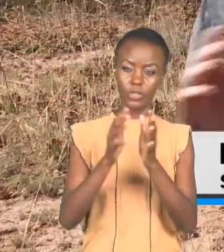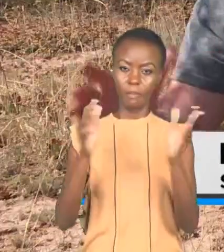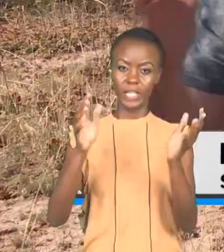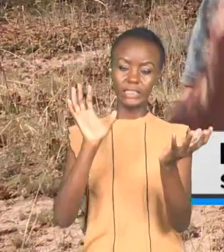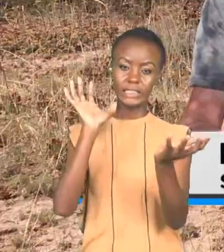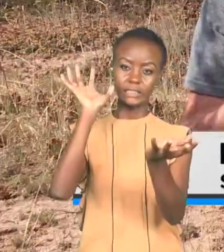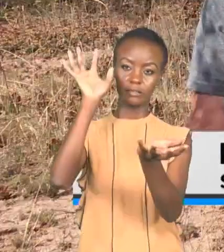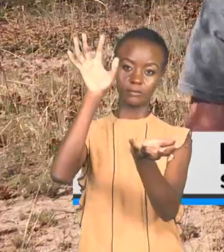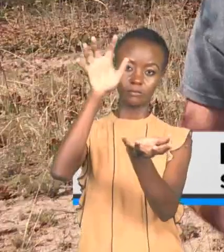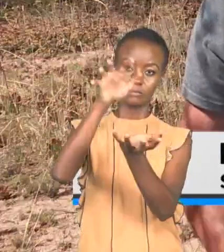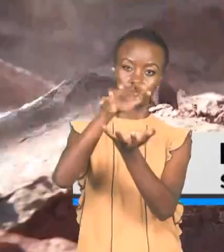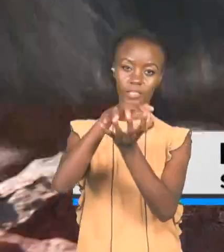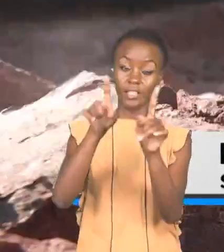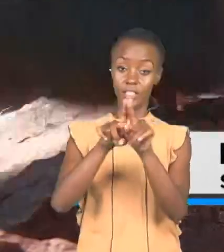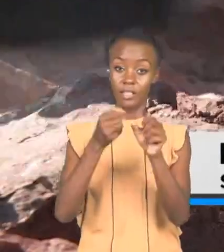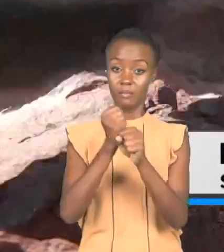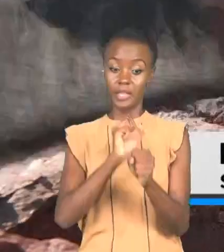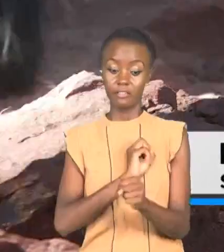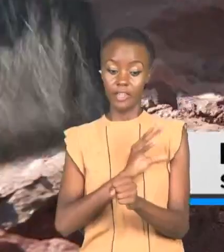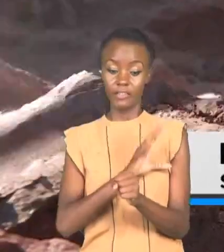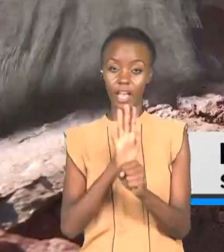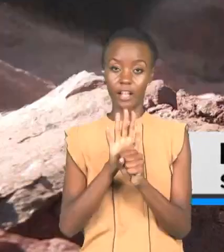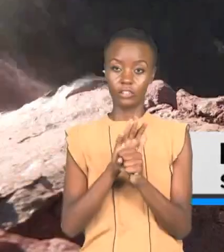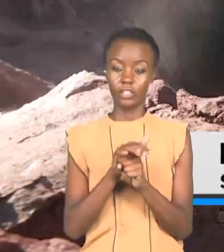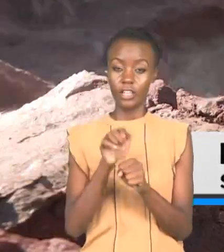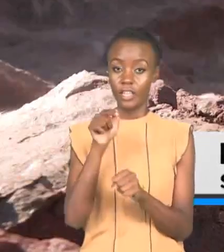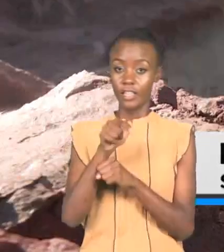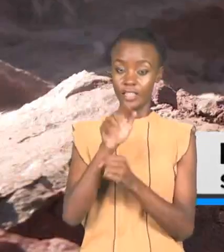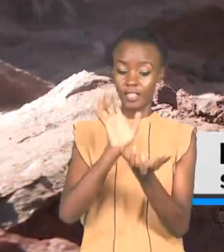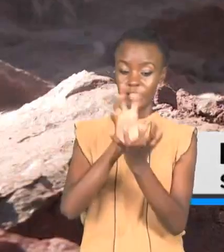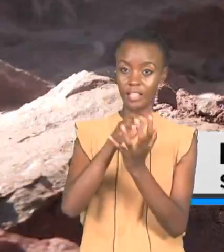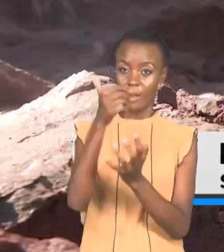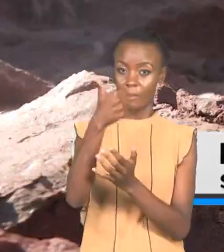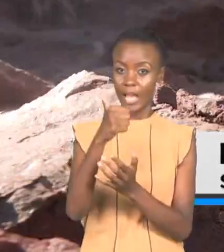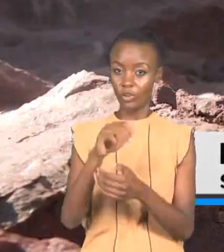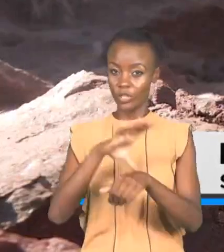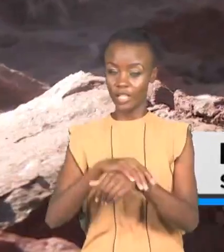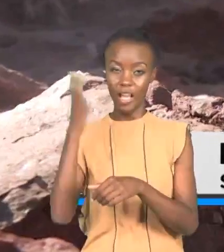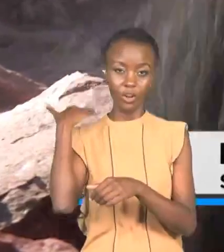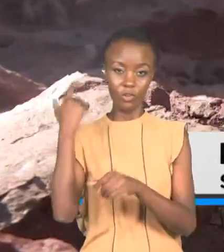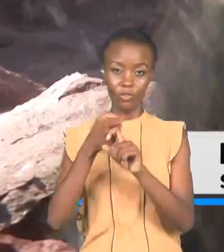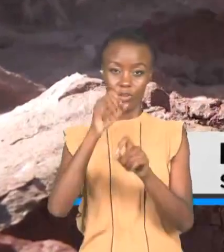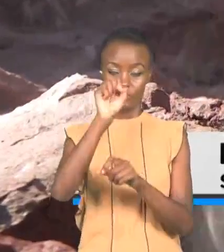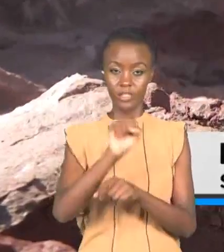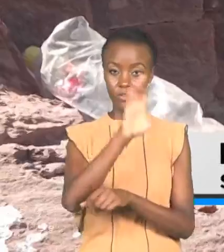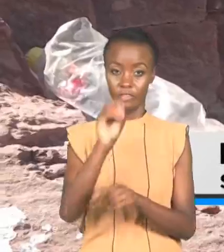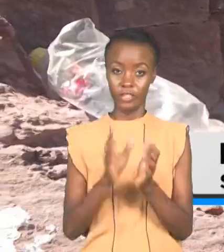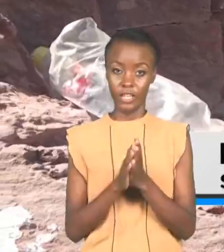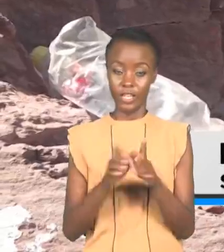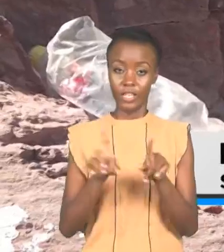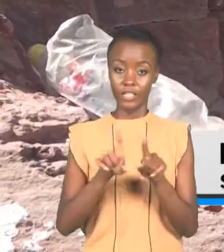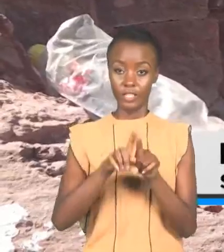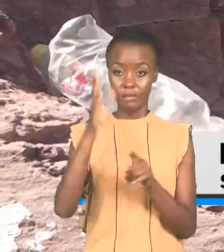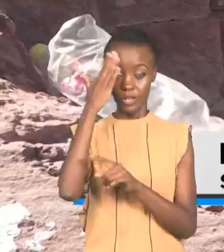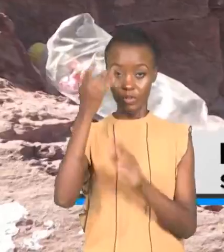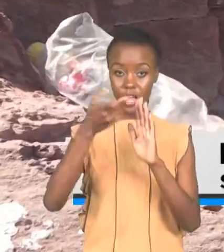jaws. Like I said, a very intimidating animal. This prehistoric crocodile had never been found before in South Africa. The discovery has added